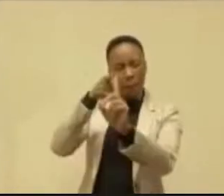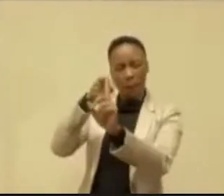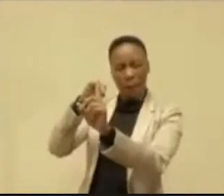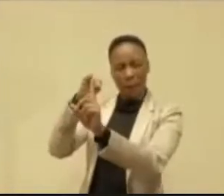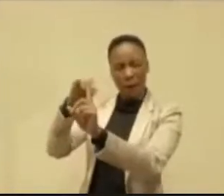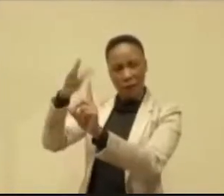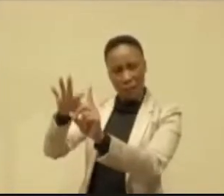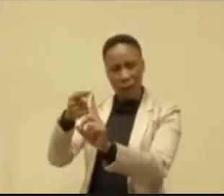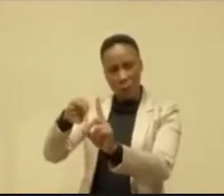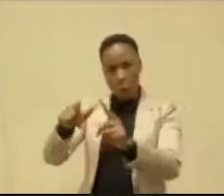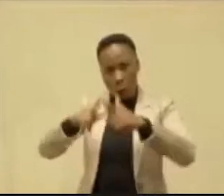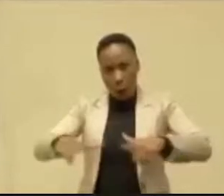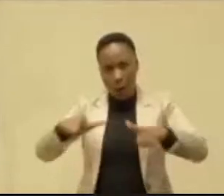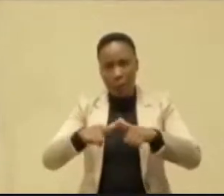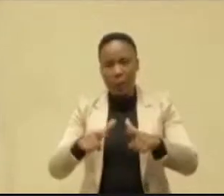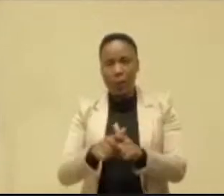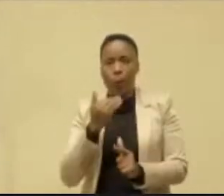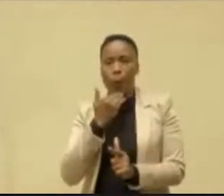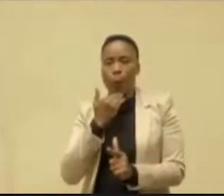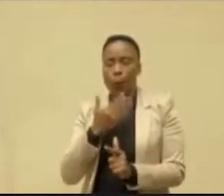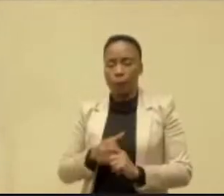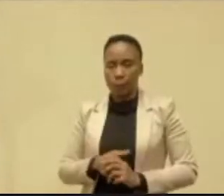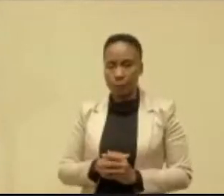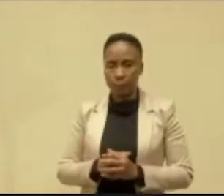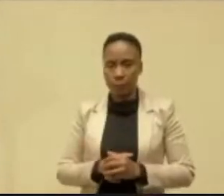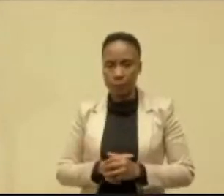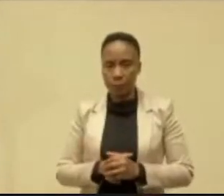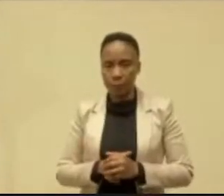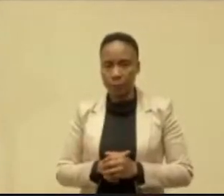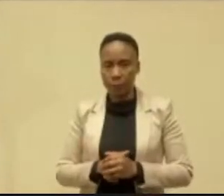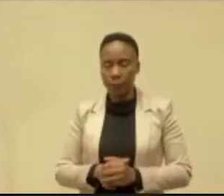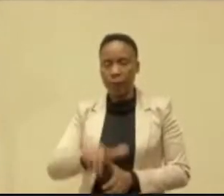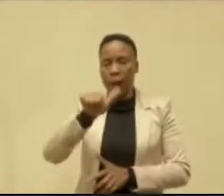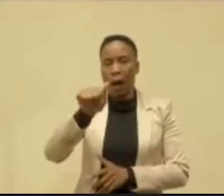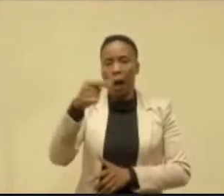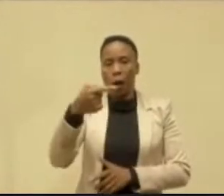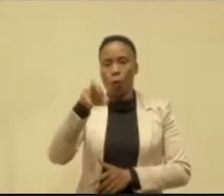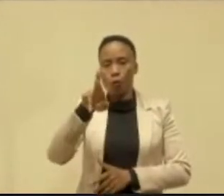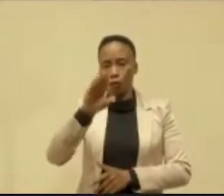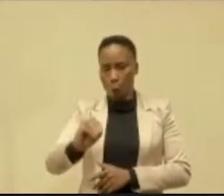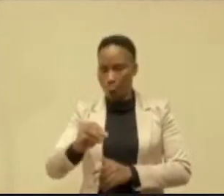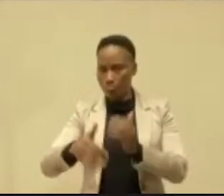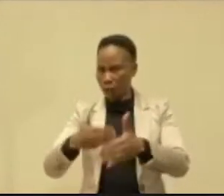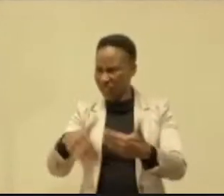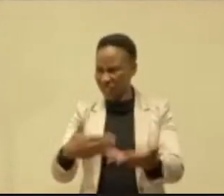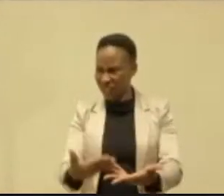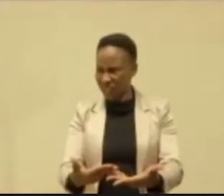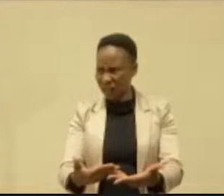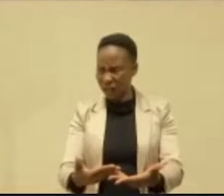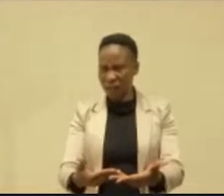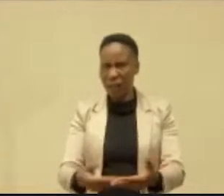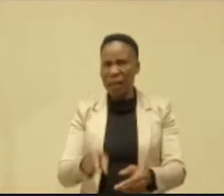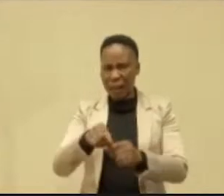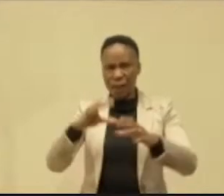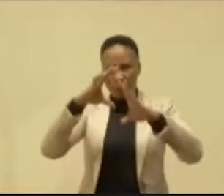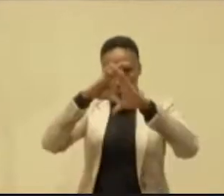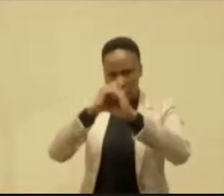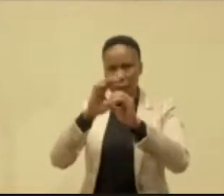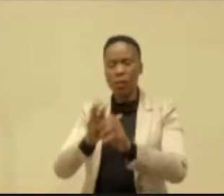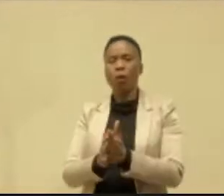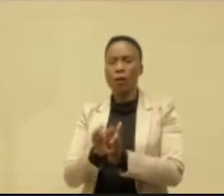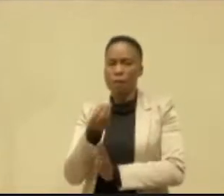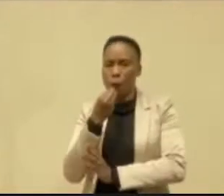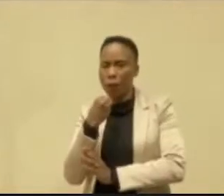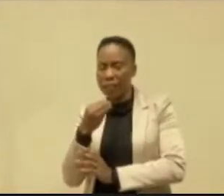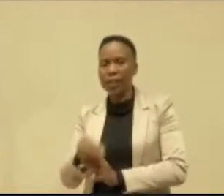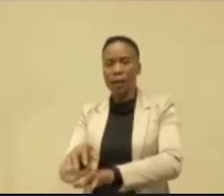localization are as follows chairperson microprocessing which is focusing mainly on food and beverage